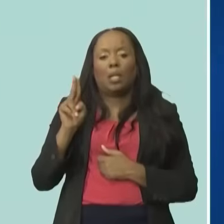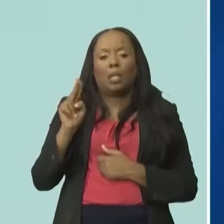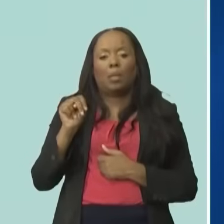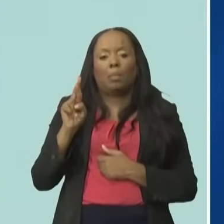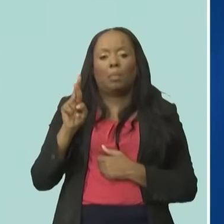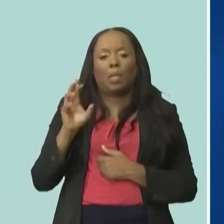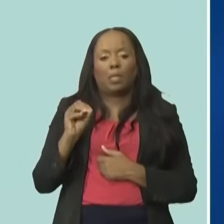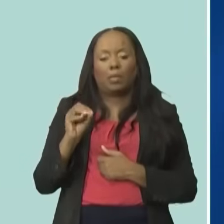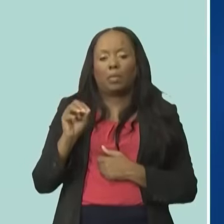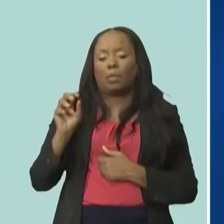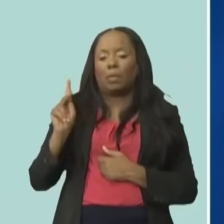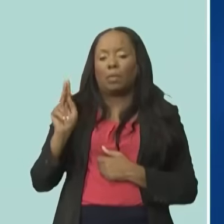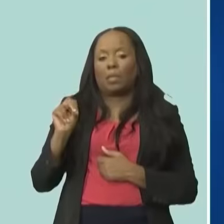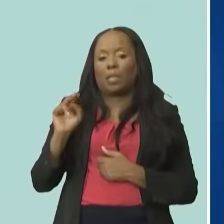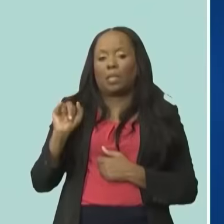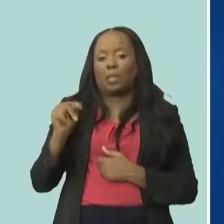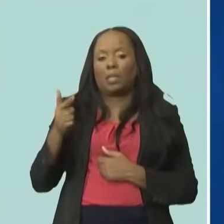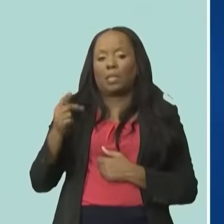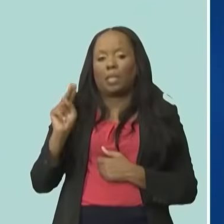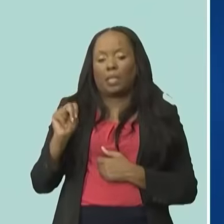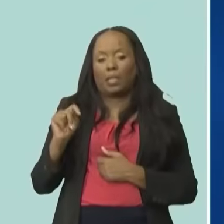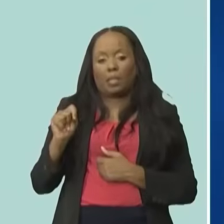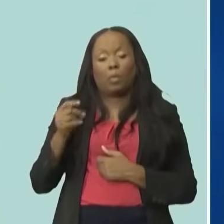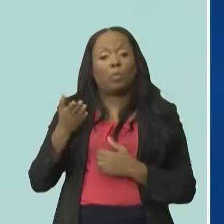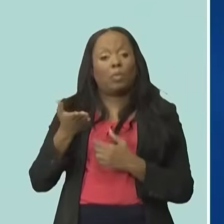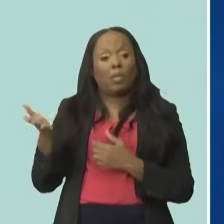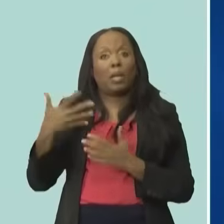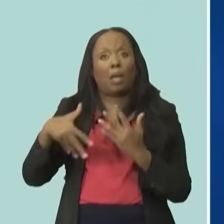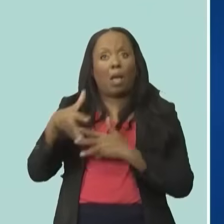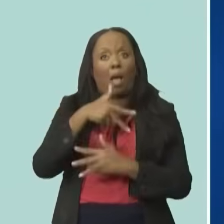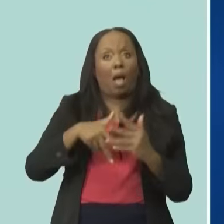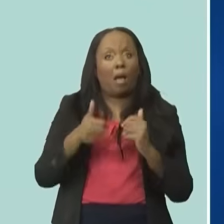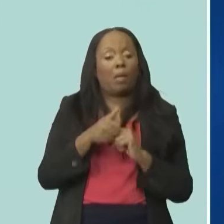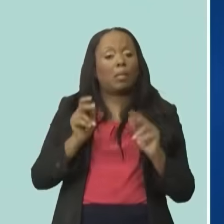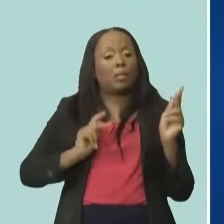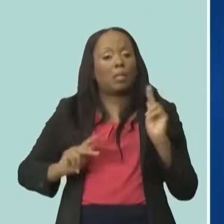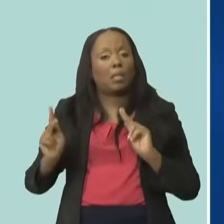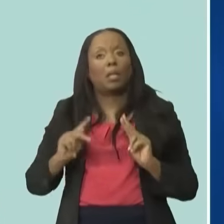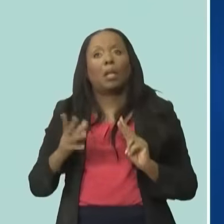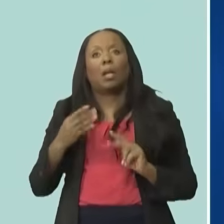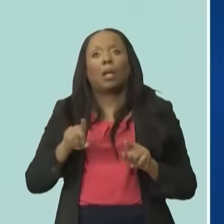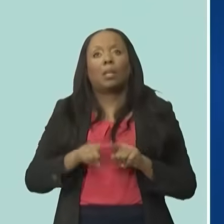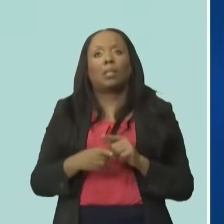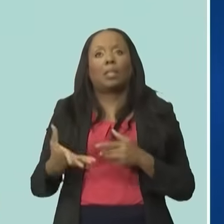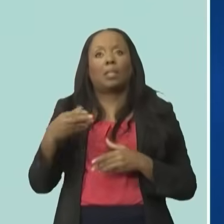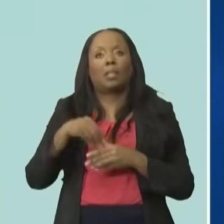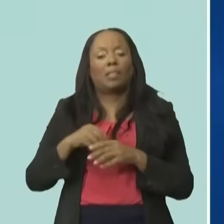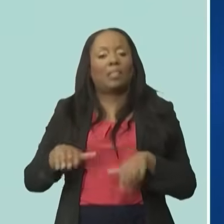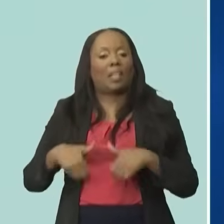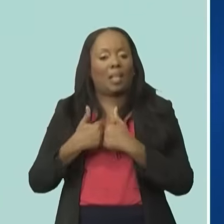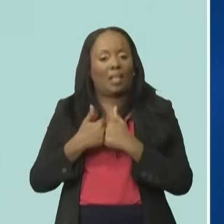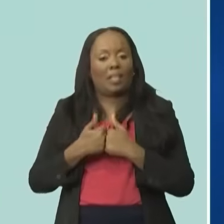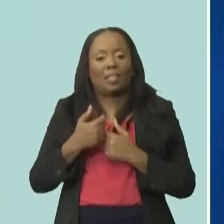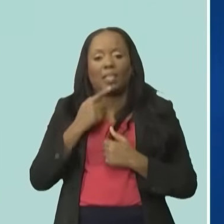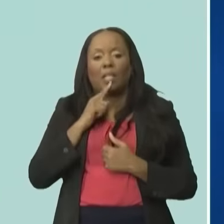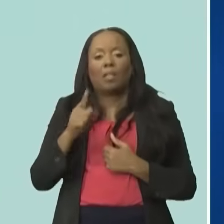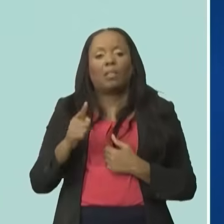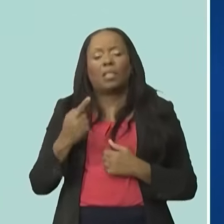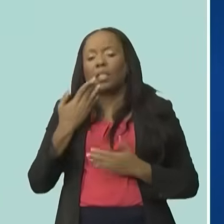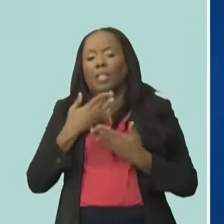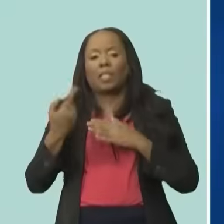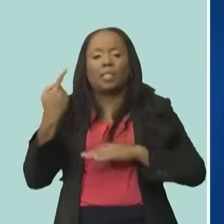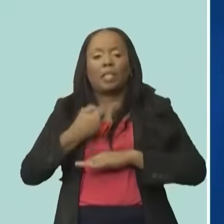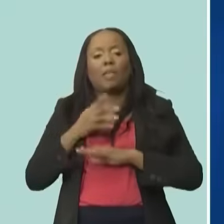Chantel Monroe-Knight, was present, where she mingled with residents and even took on a challenge. She says it was a